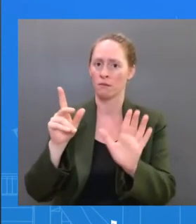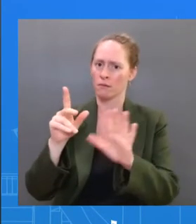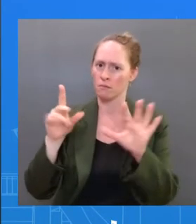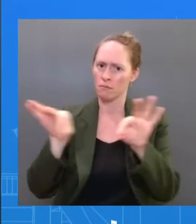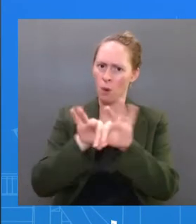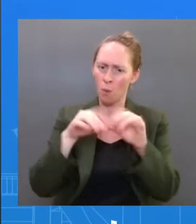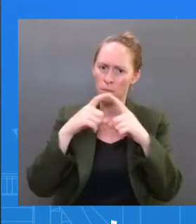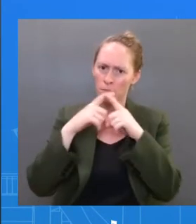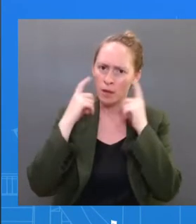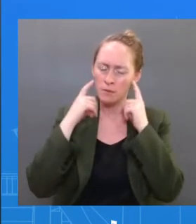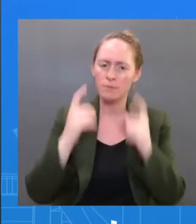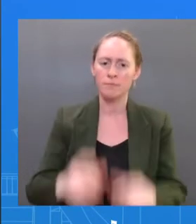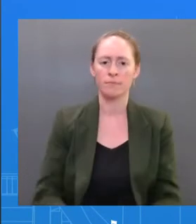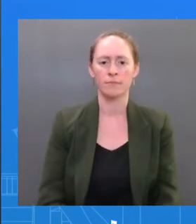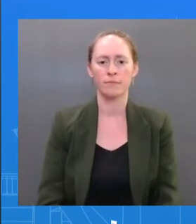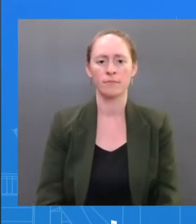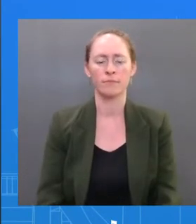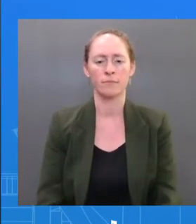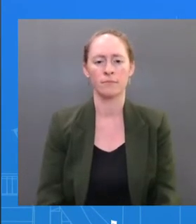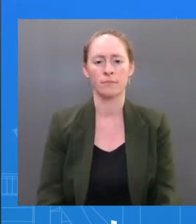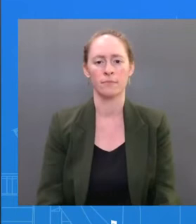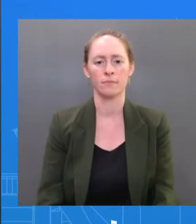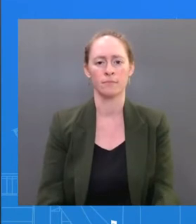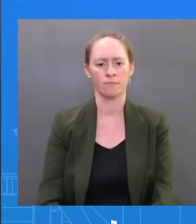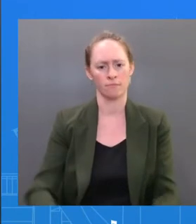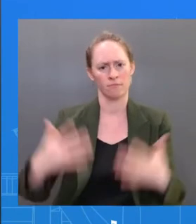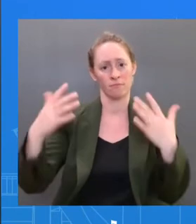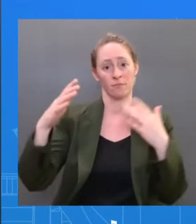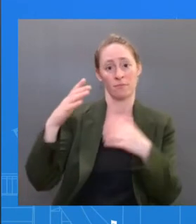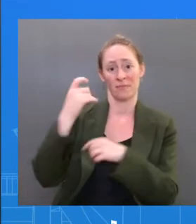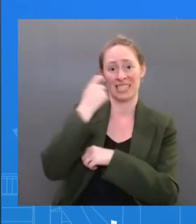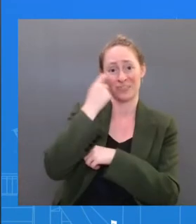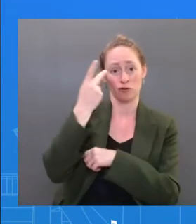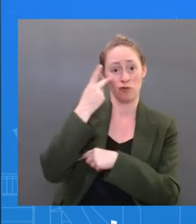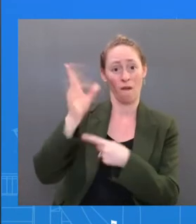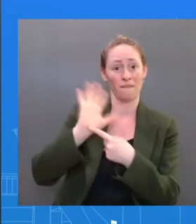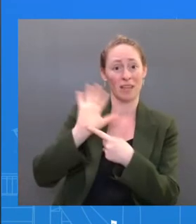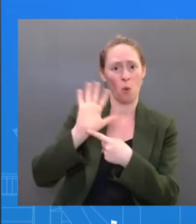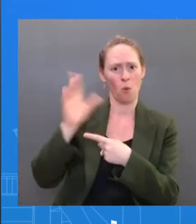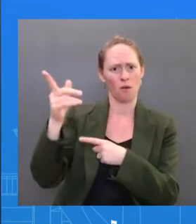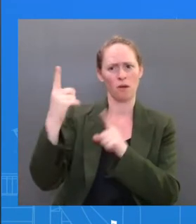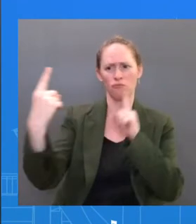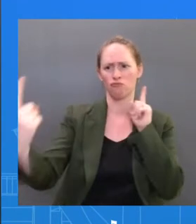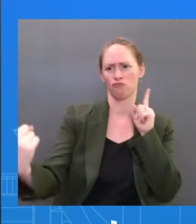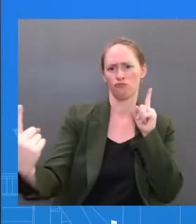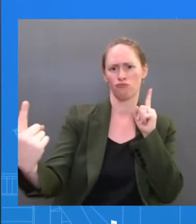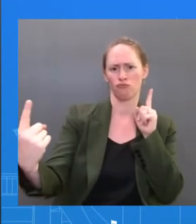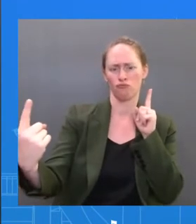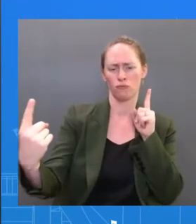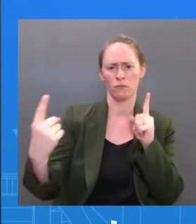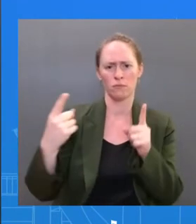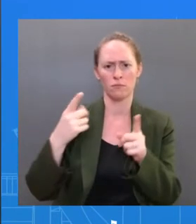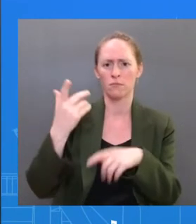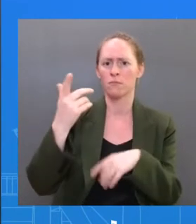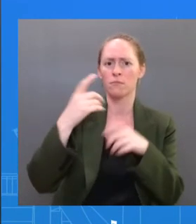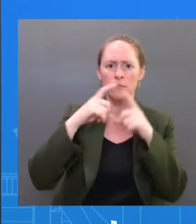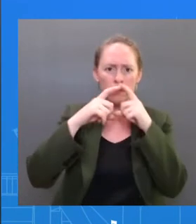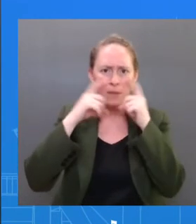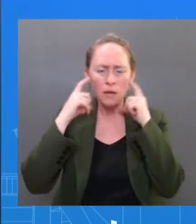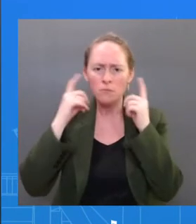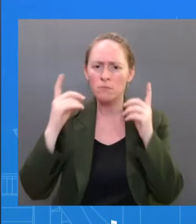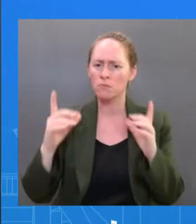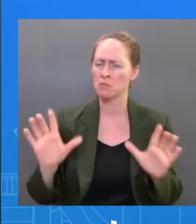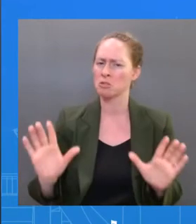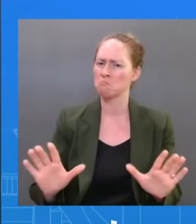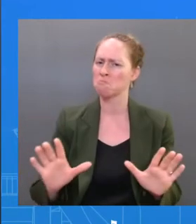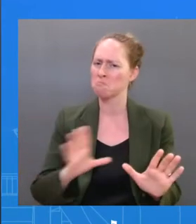Again, in that video, you saw that it was outside. So I think it was, from a safety point of view, a very safe thing to do. The Thank you, Dr. Jha. can ask the last question of Dr. Jha.